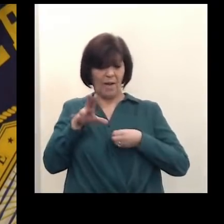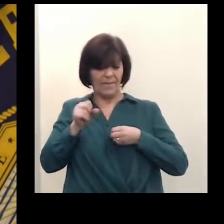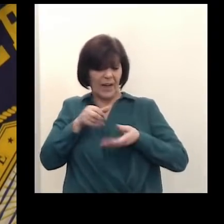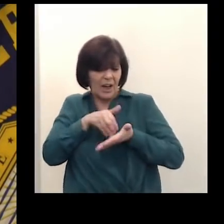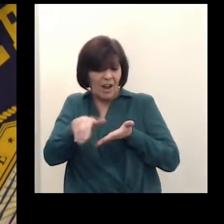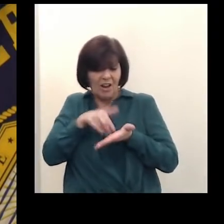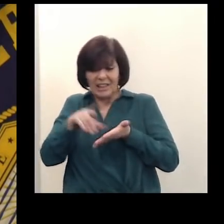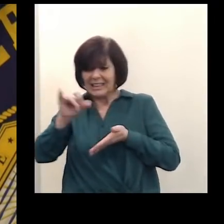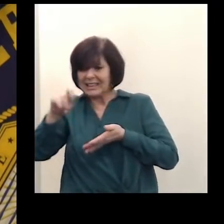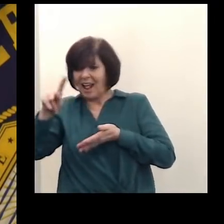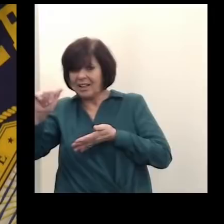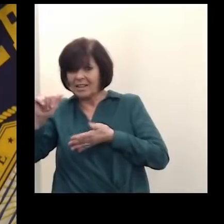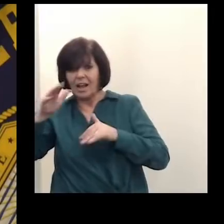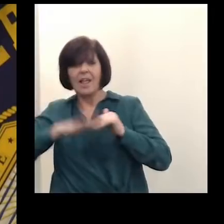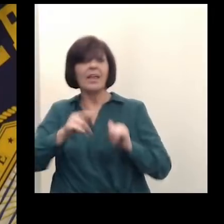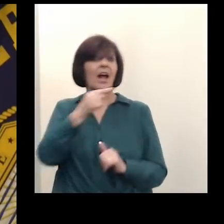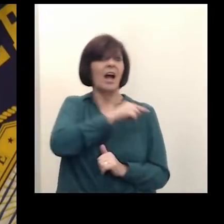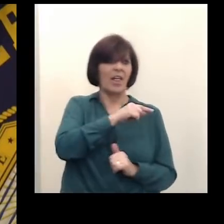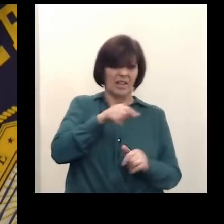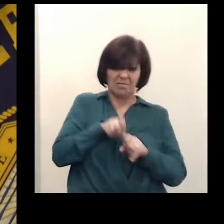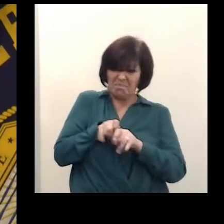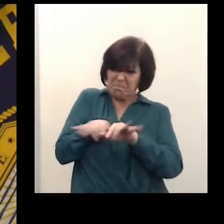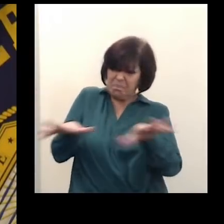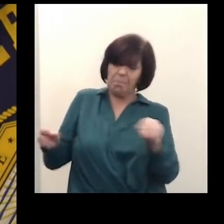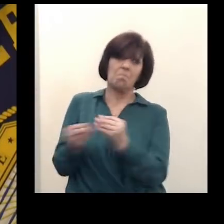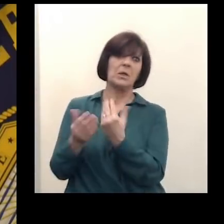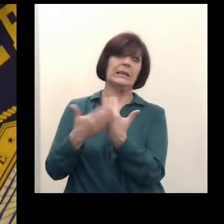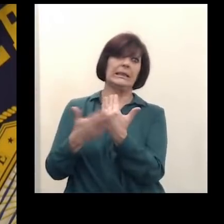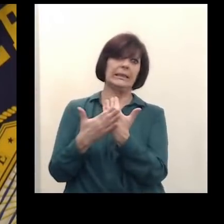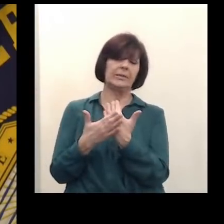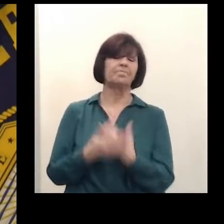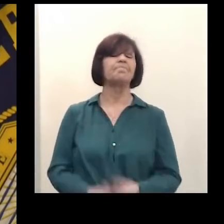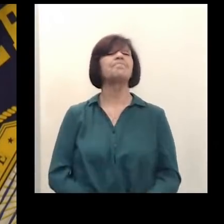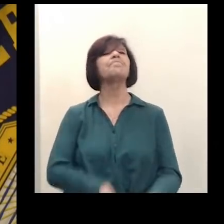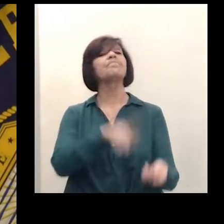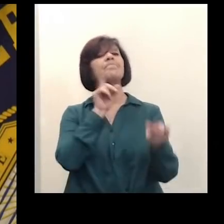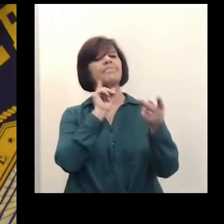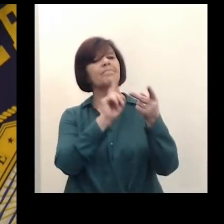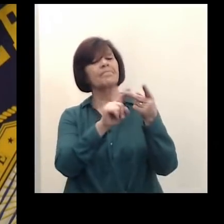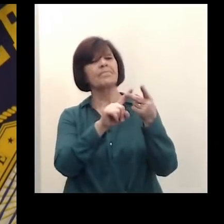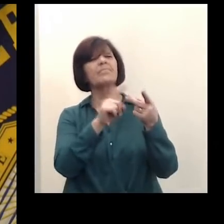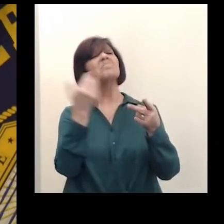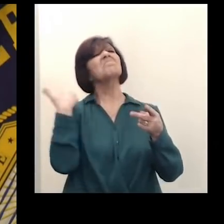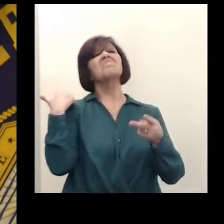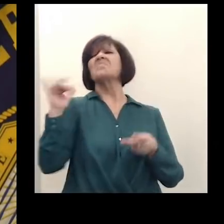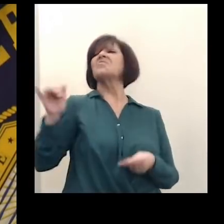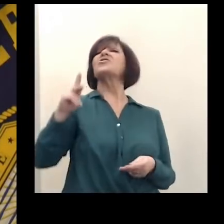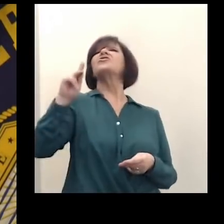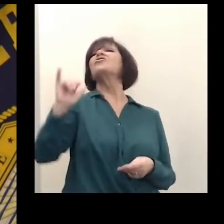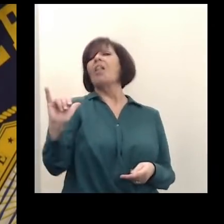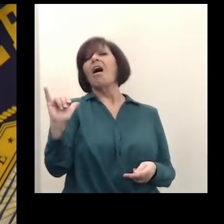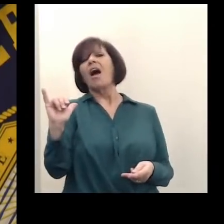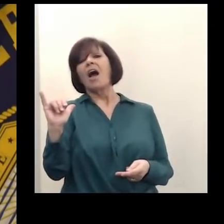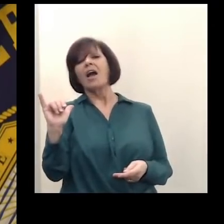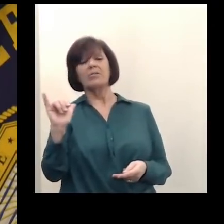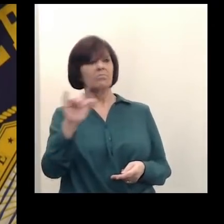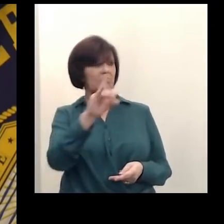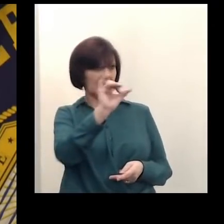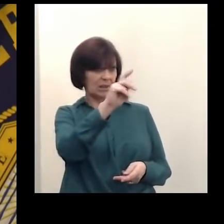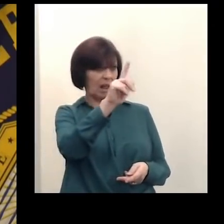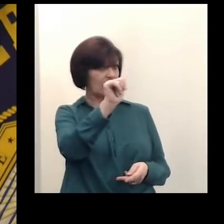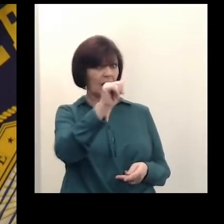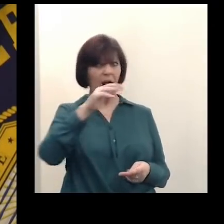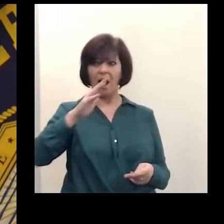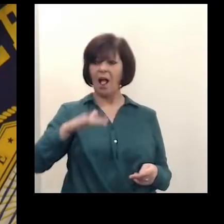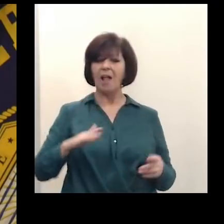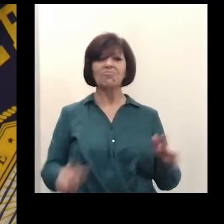Alpha variant. Secondly, when July rolled around this year, Delta hadn't shown up to crash our